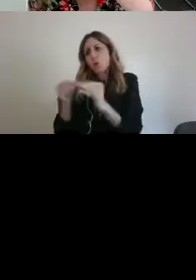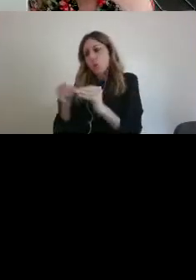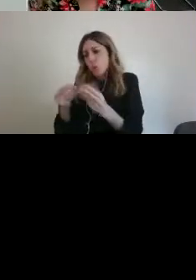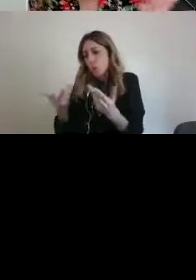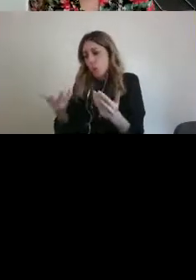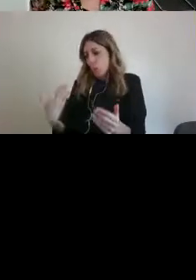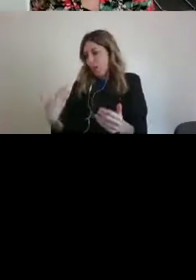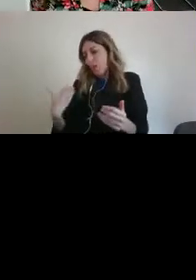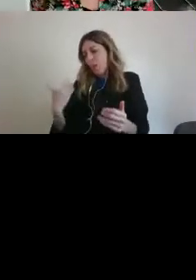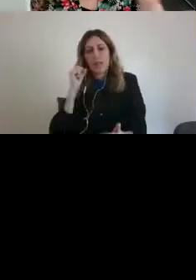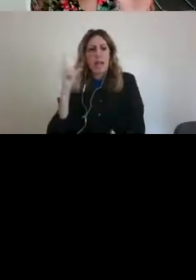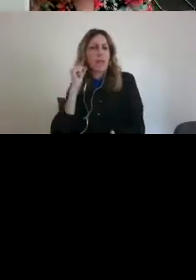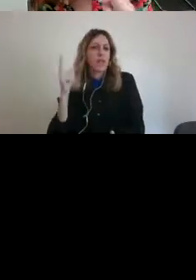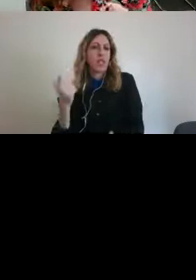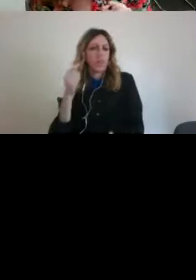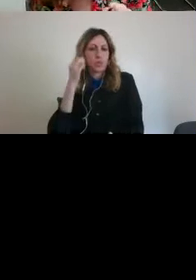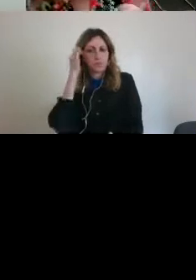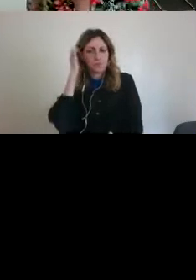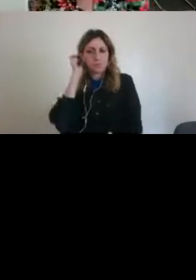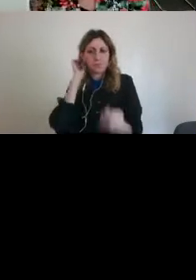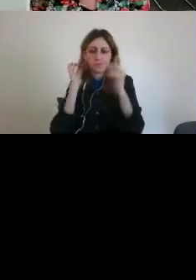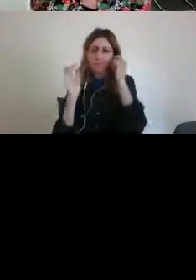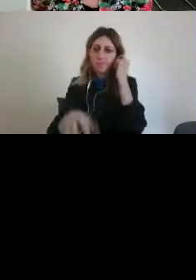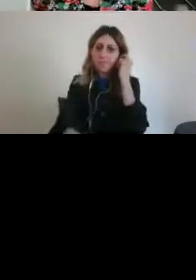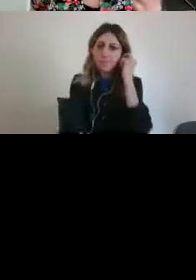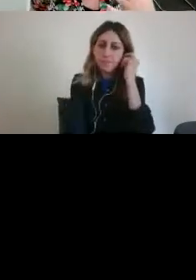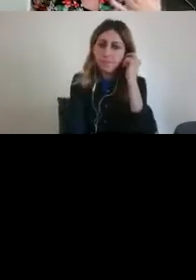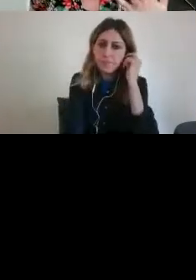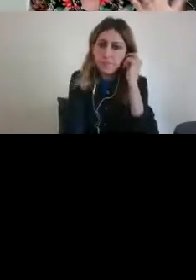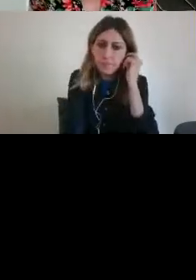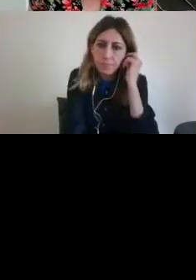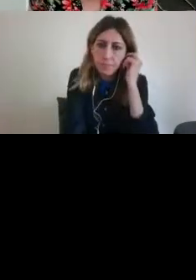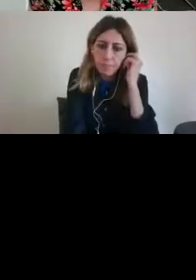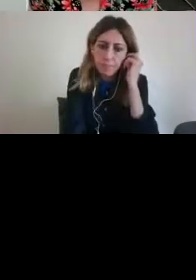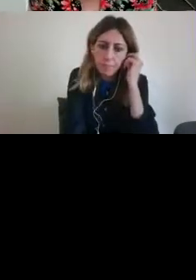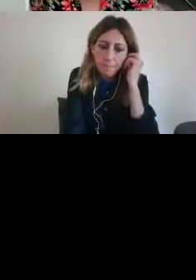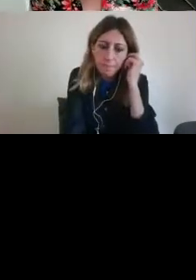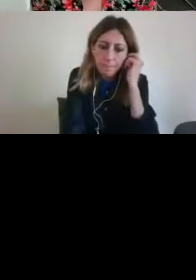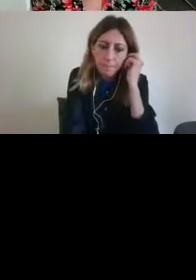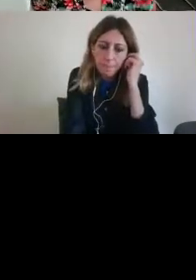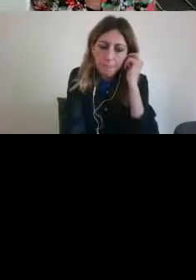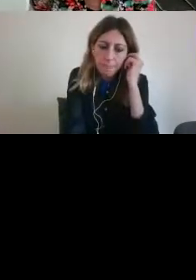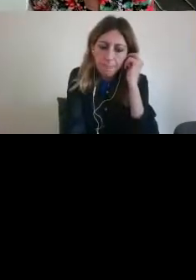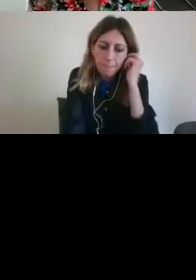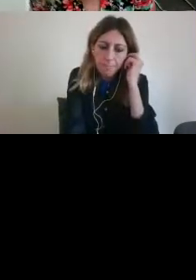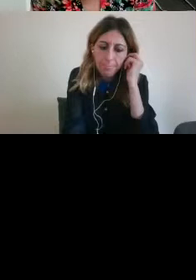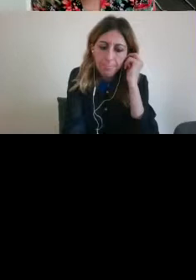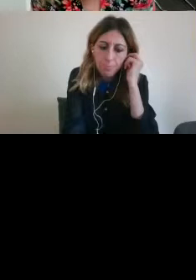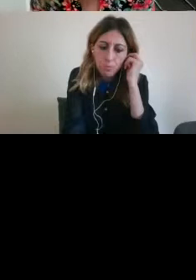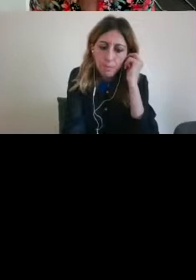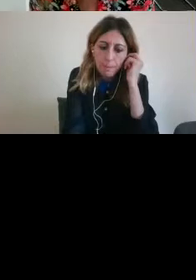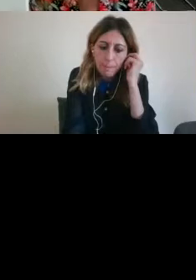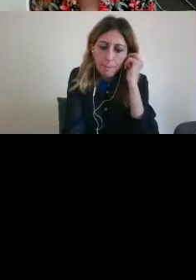many links are pointing towards your most important ones, but also if there are any articles on your website that don't have